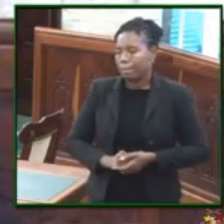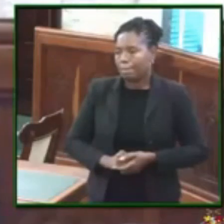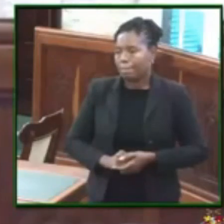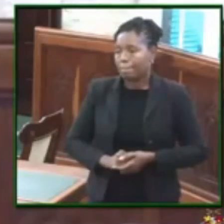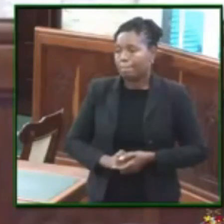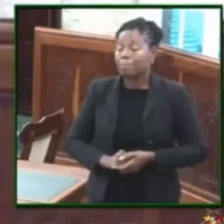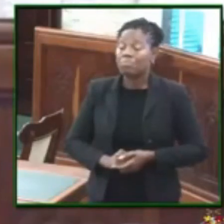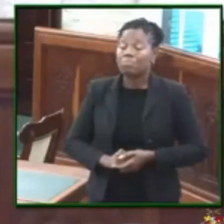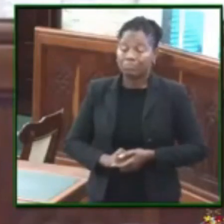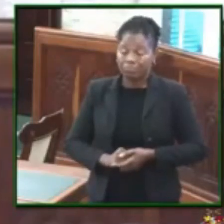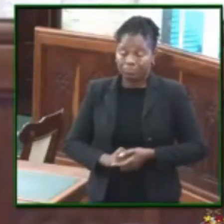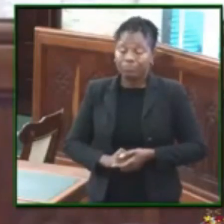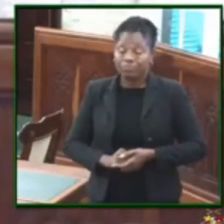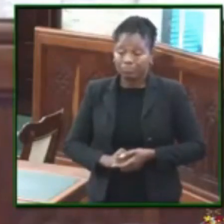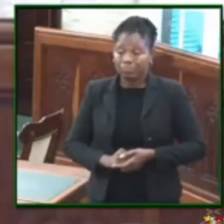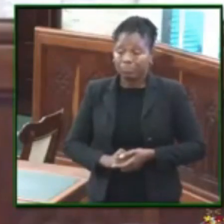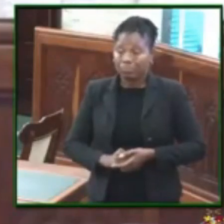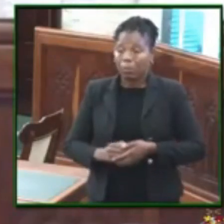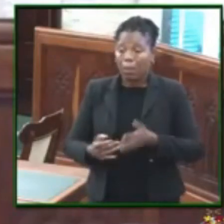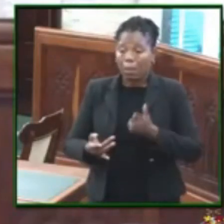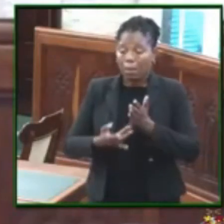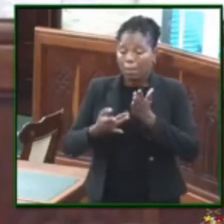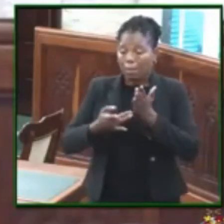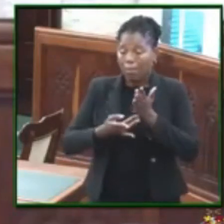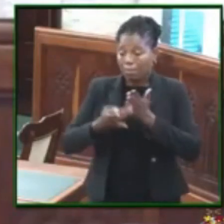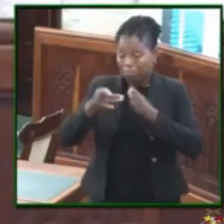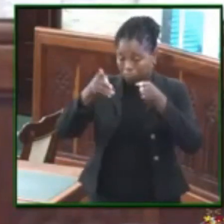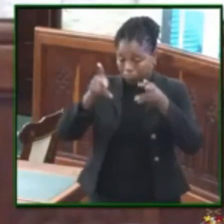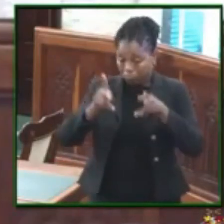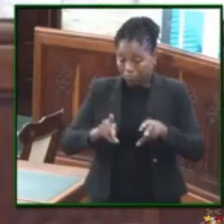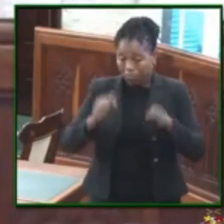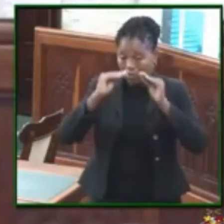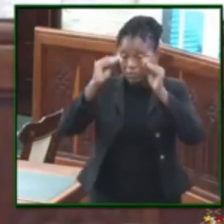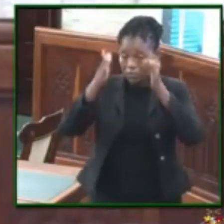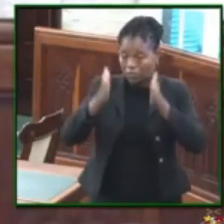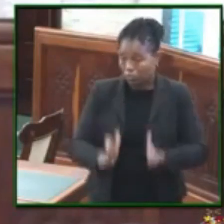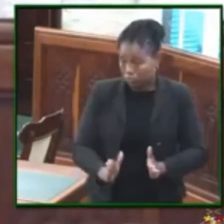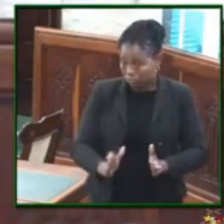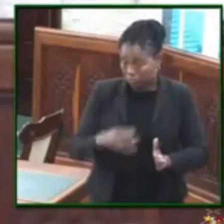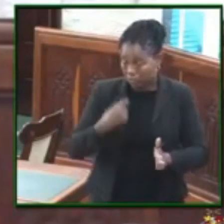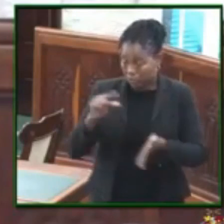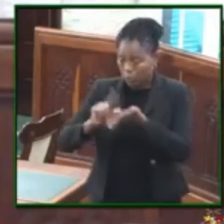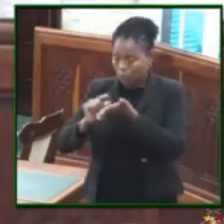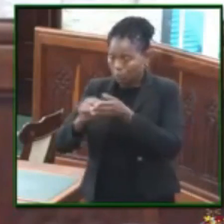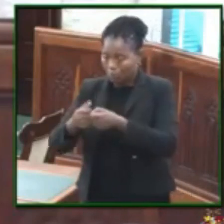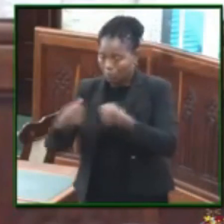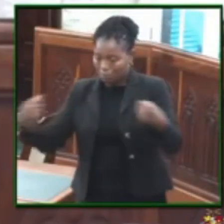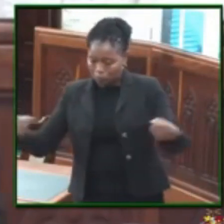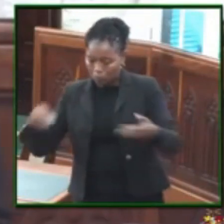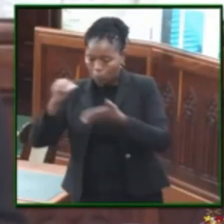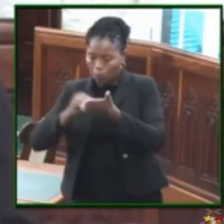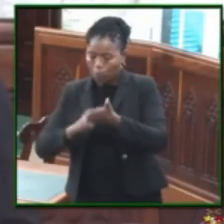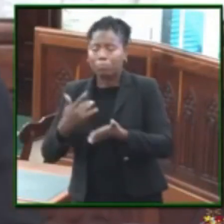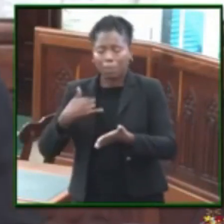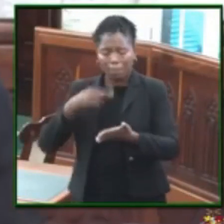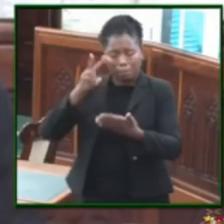There is a professor who wrote an article recently in the papers I read.